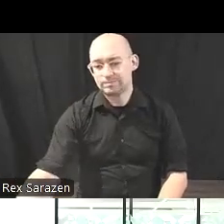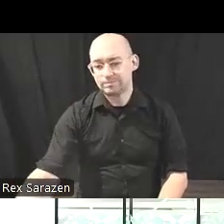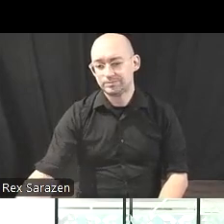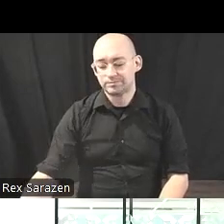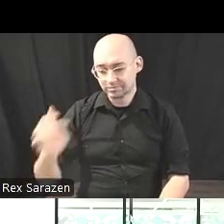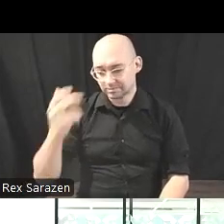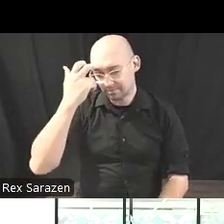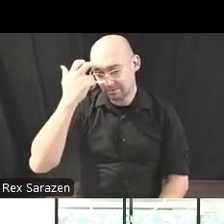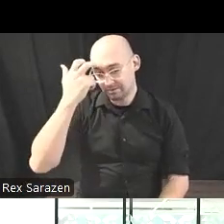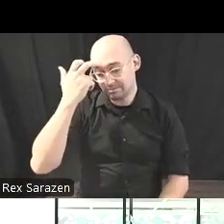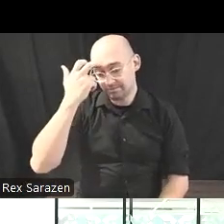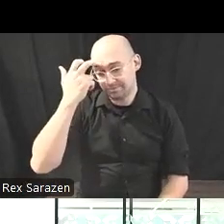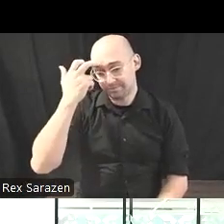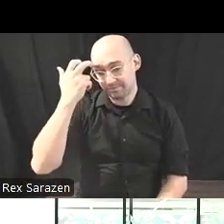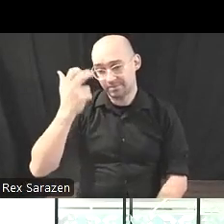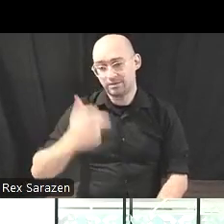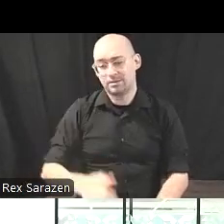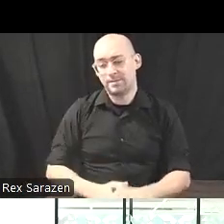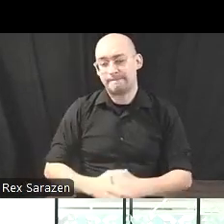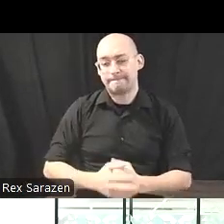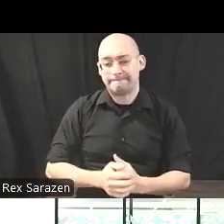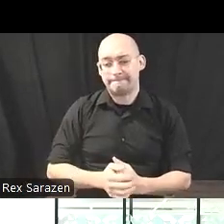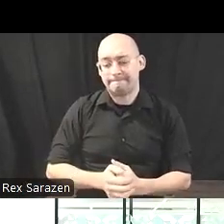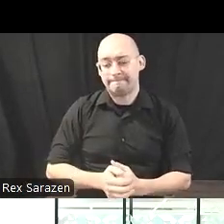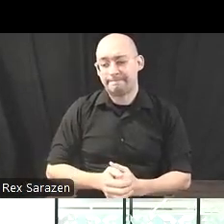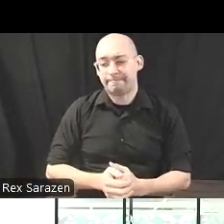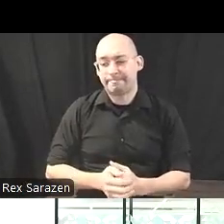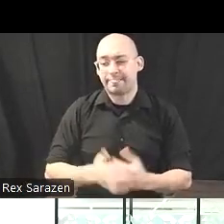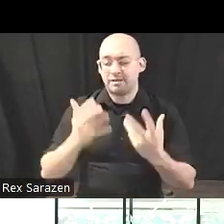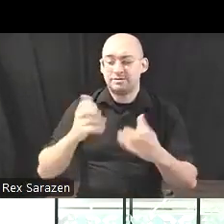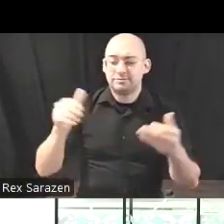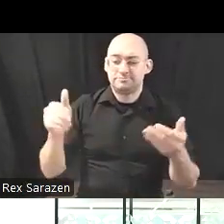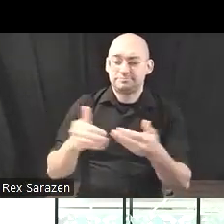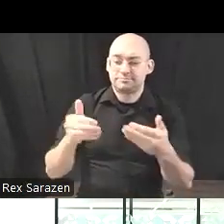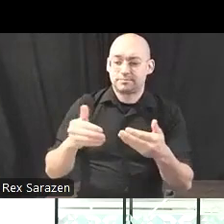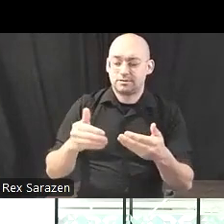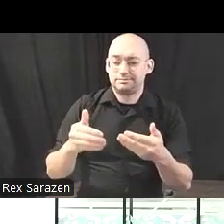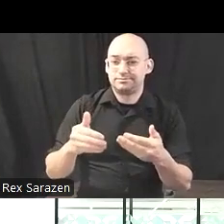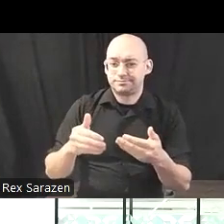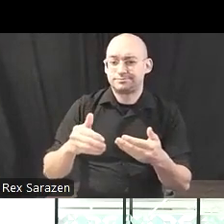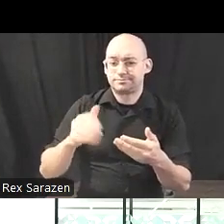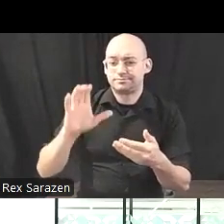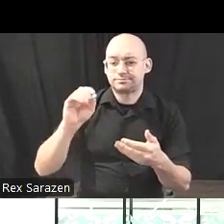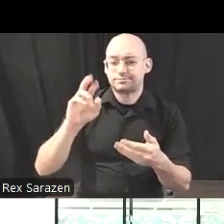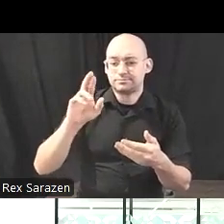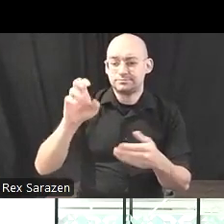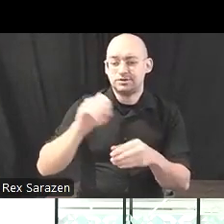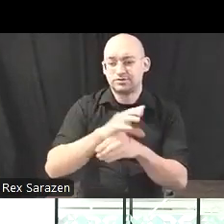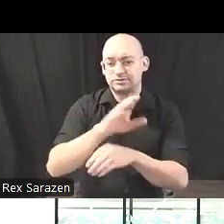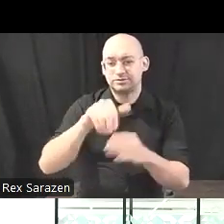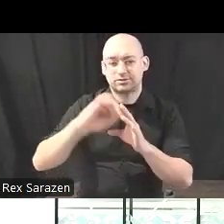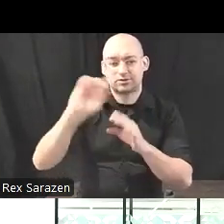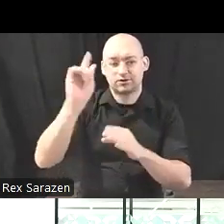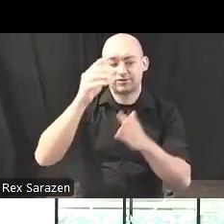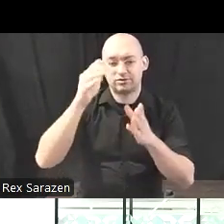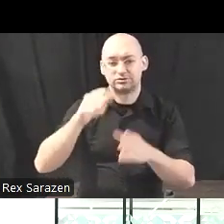us. Before I start, I want to introduce Chandani Battle, who is our Coro Fellow in the Governor's Office from Richmond, California,